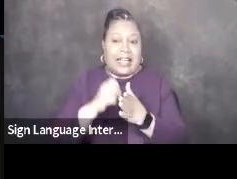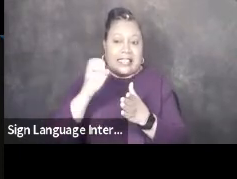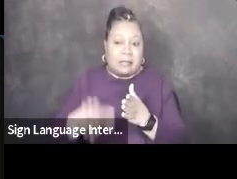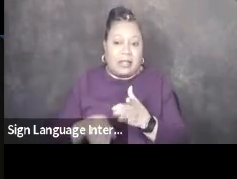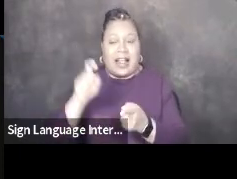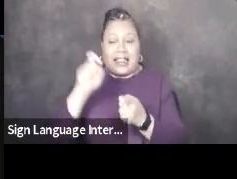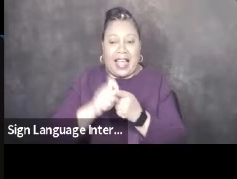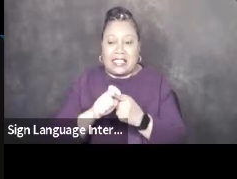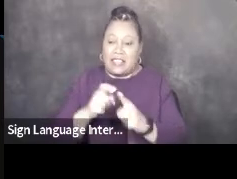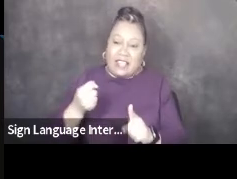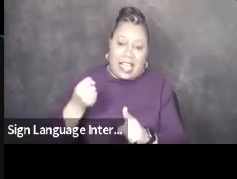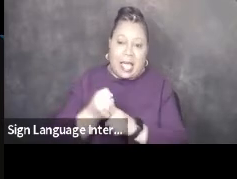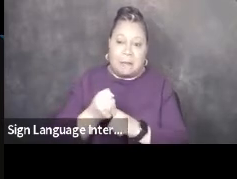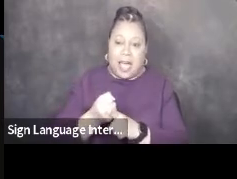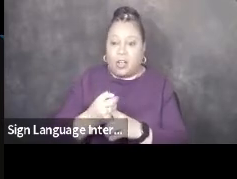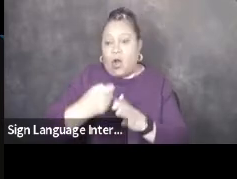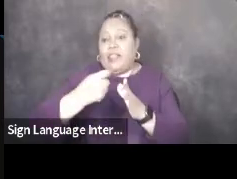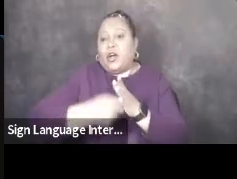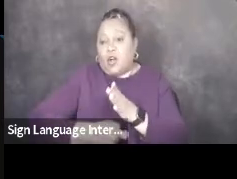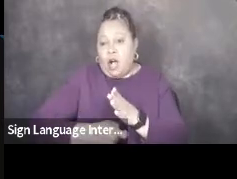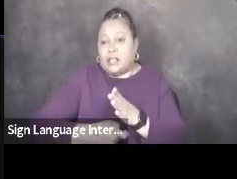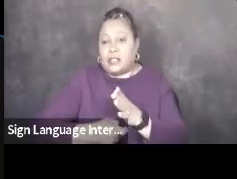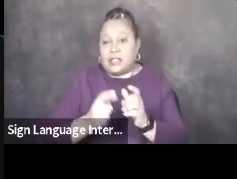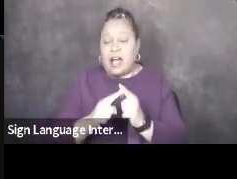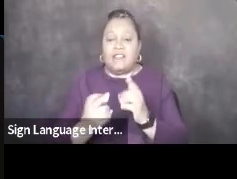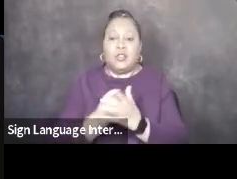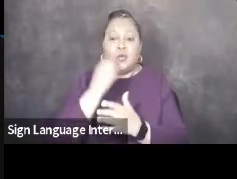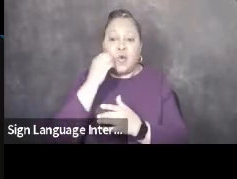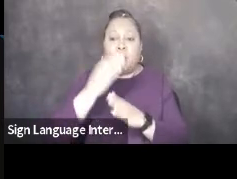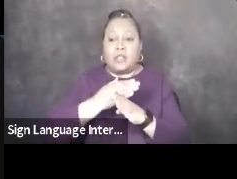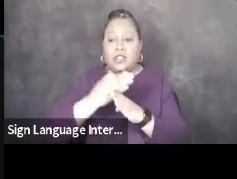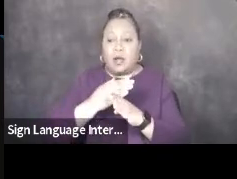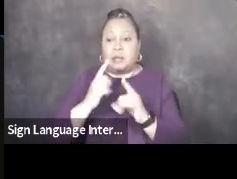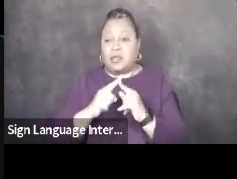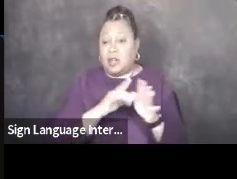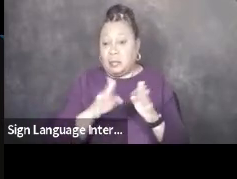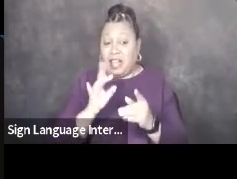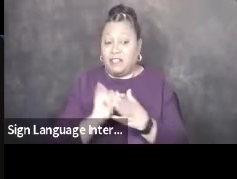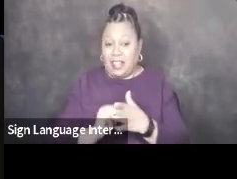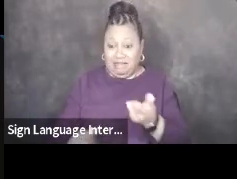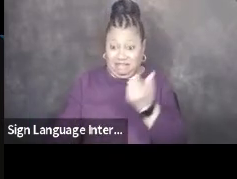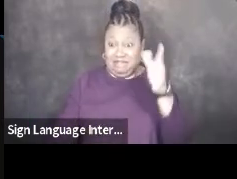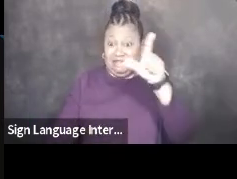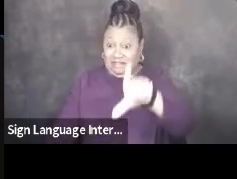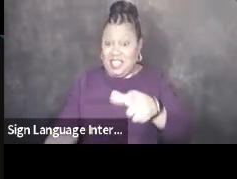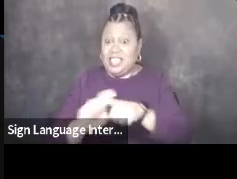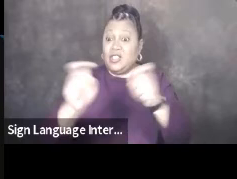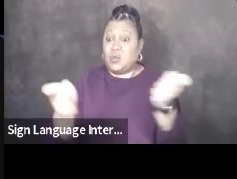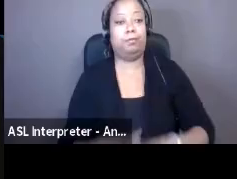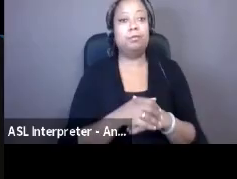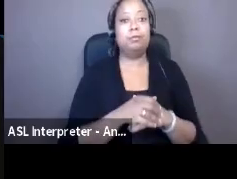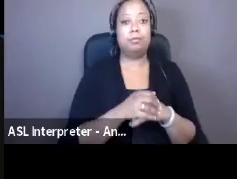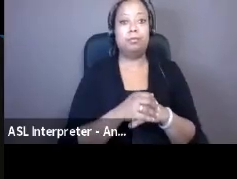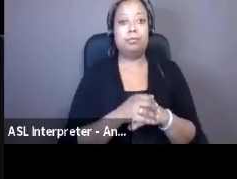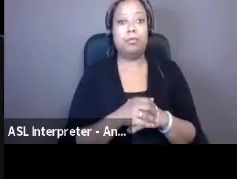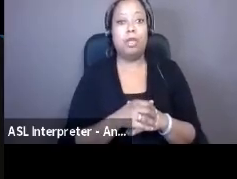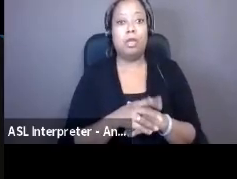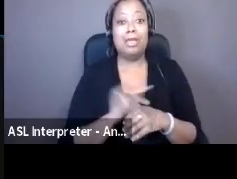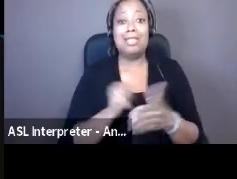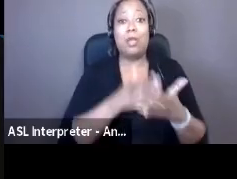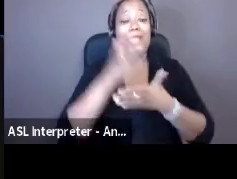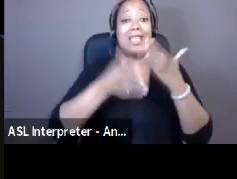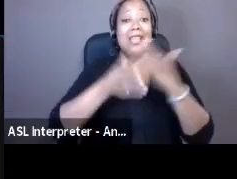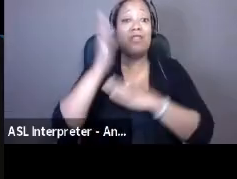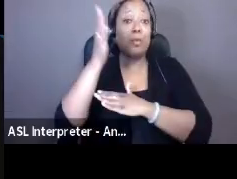less of an impact on the cost in a new home construction, because you can plan for it. So that's the end of our